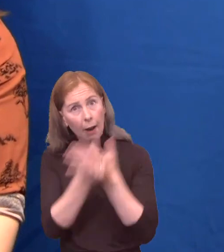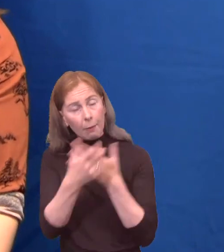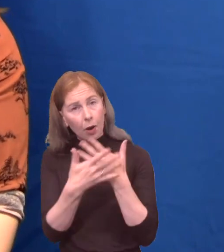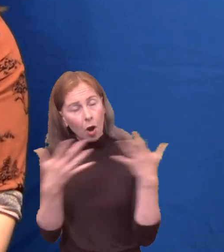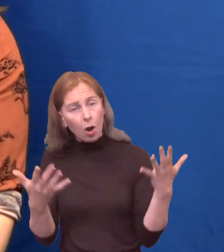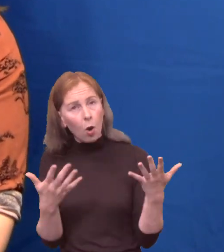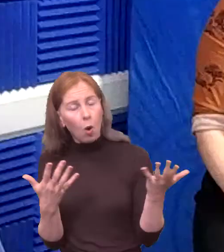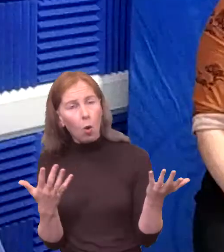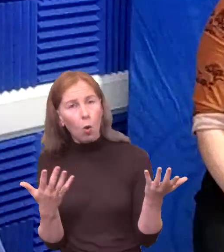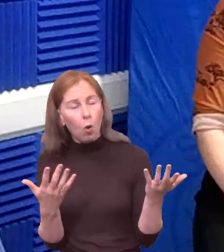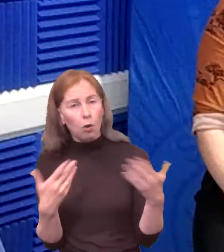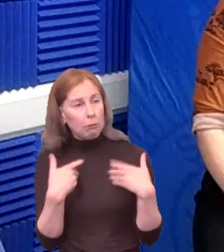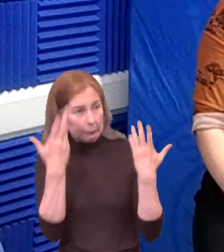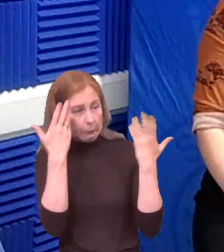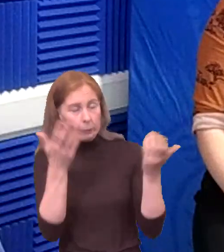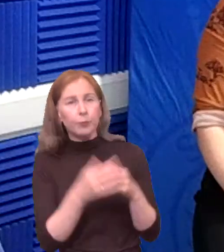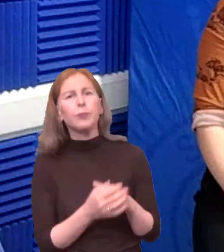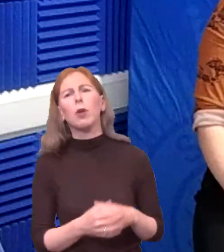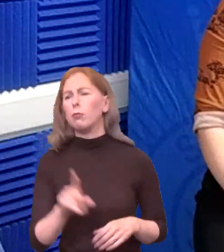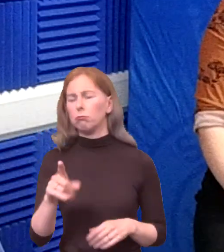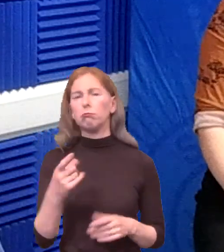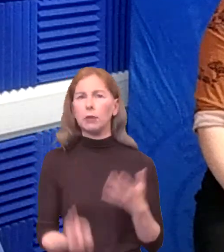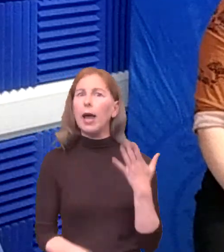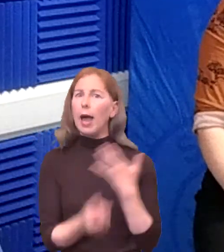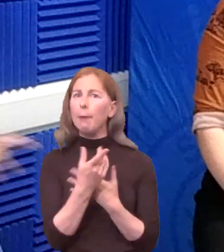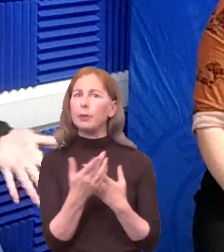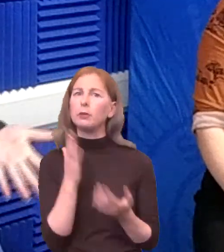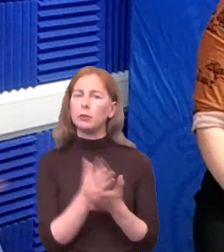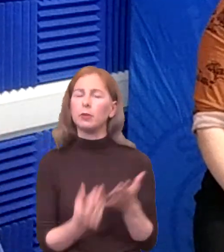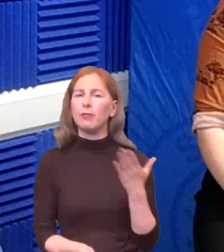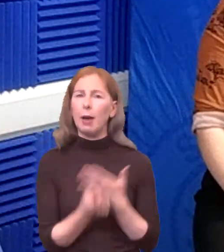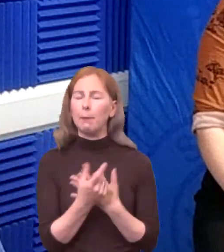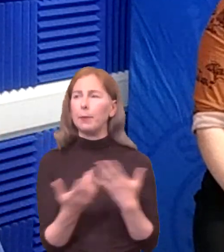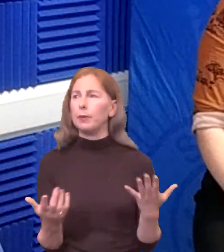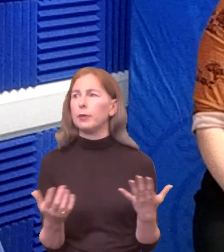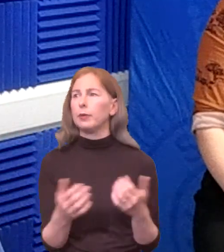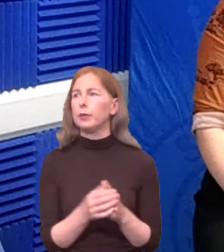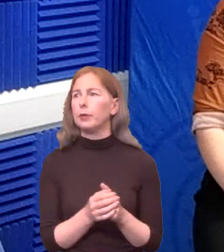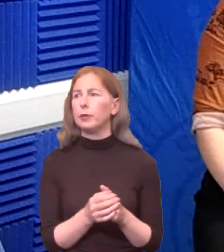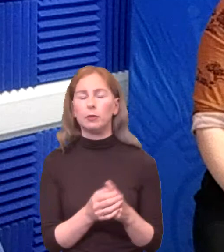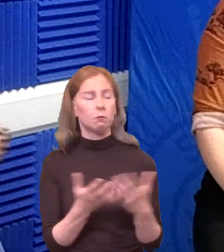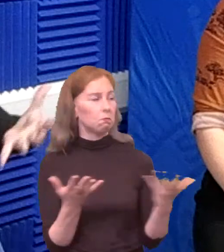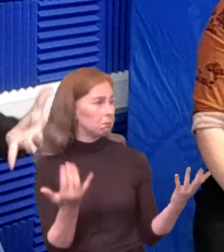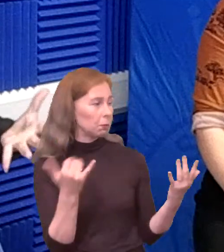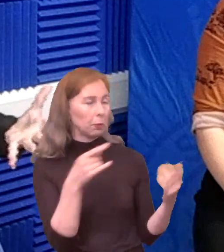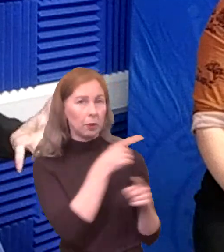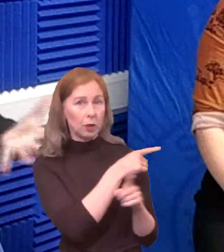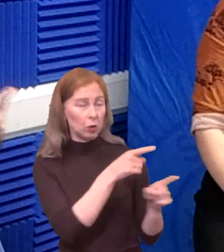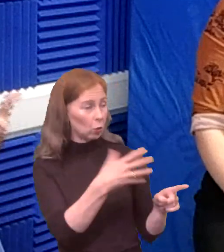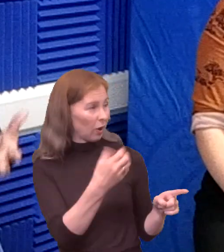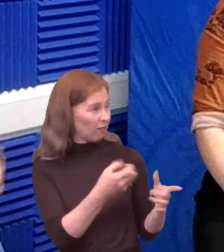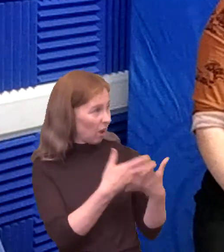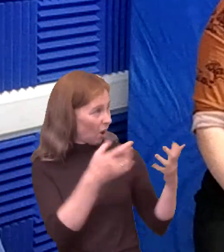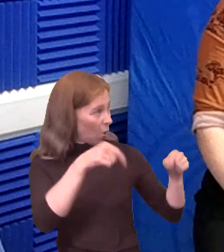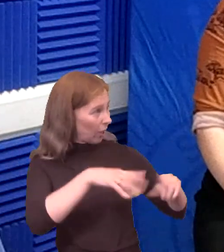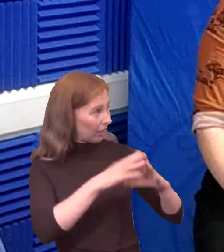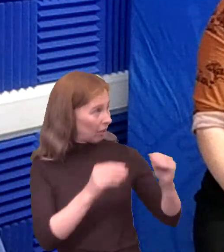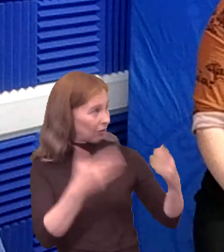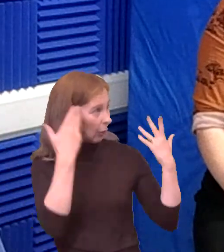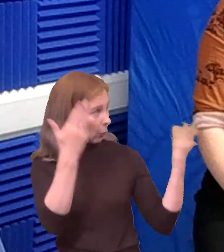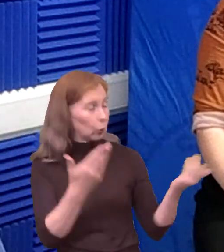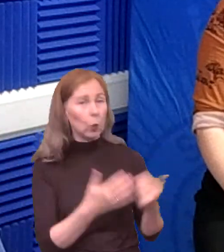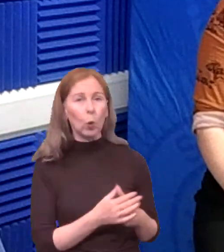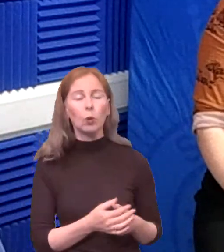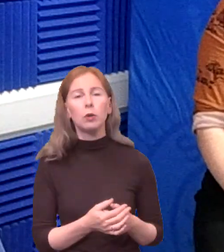that... It's definitely something that happens, very unfortunately. I don't know if you've had any predominantly substantial cases in Surrey in